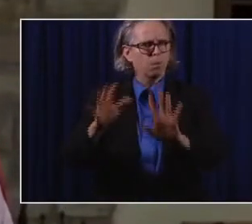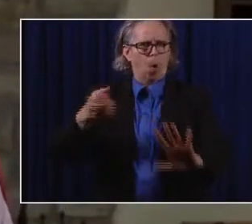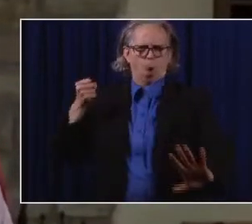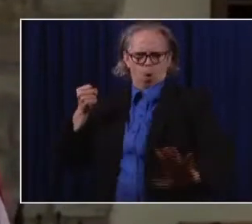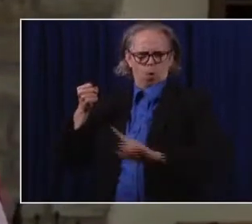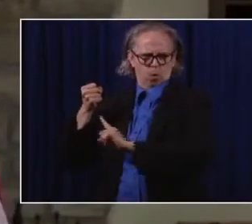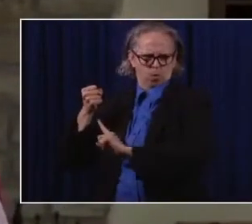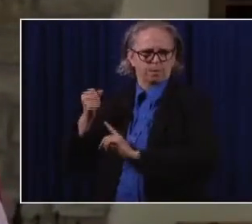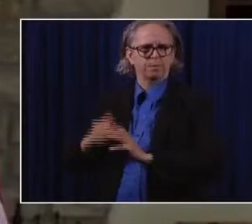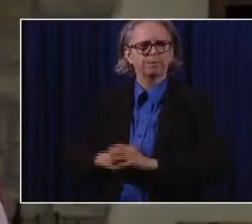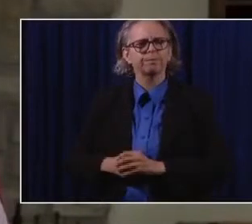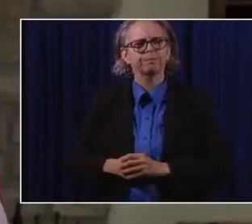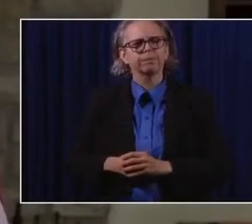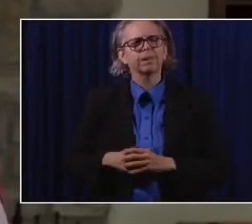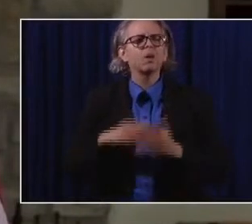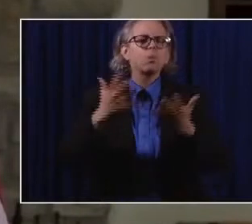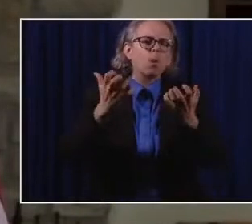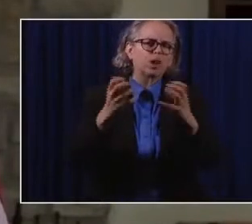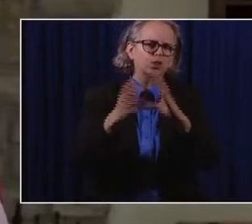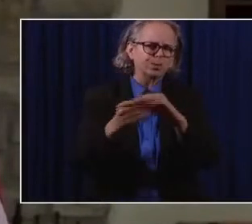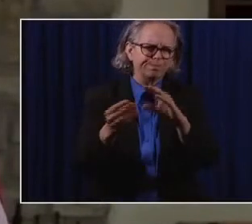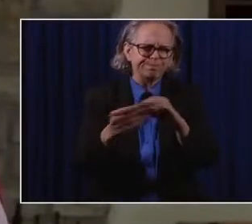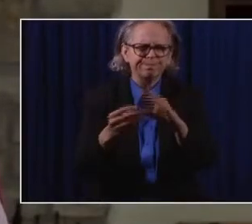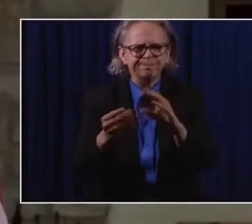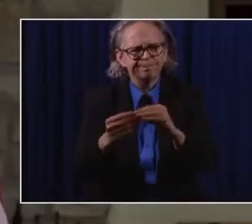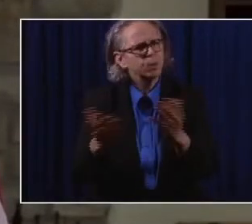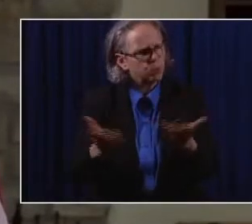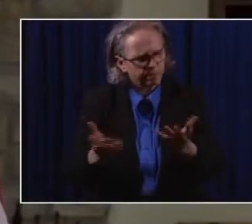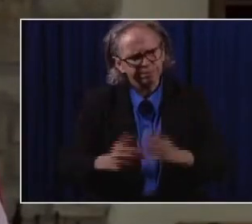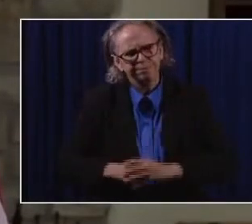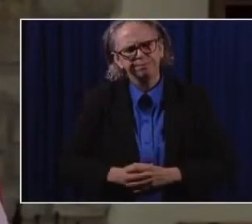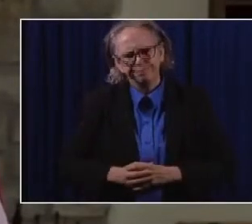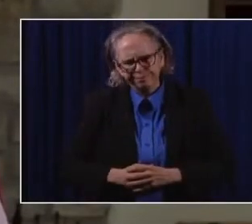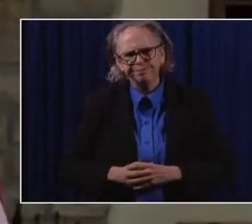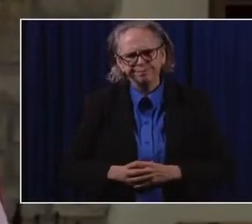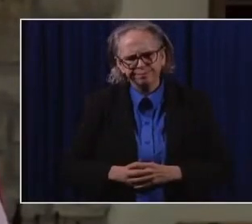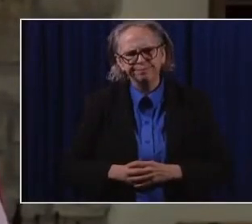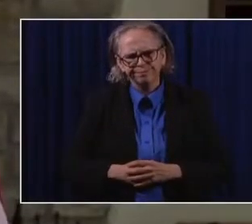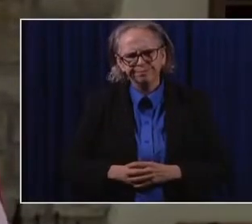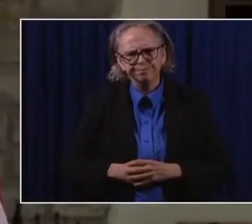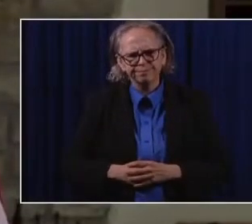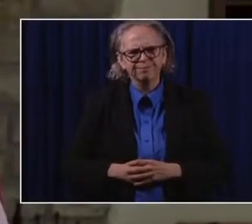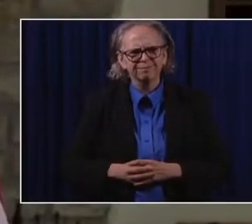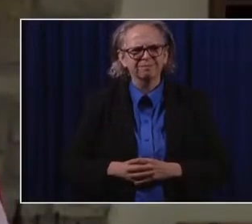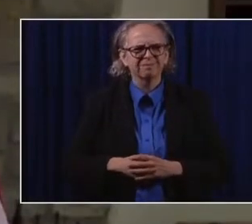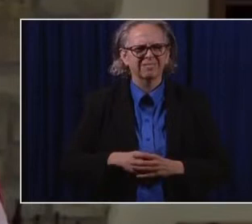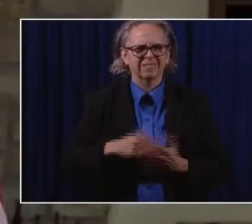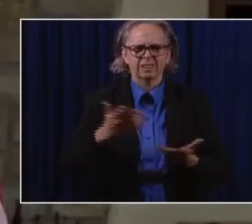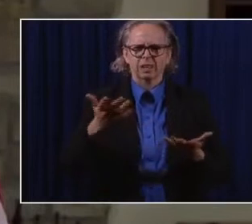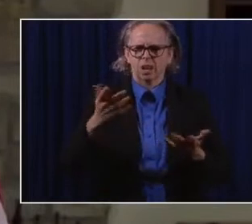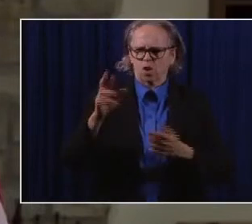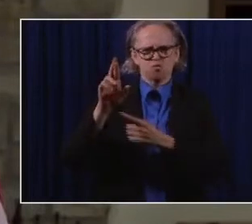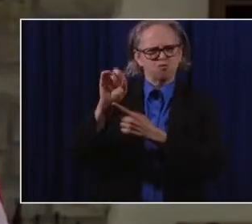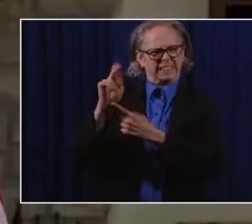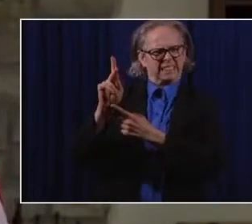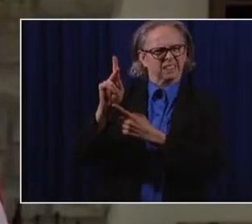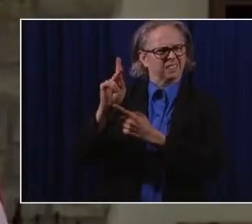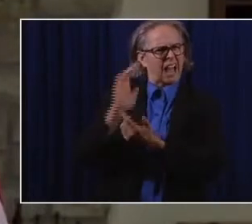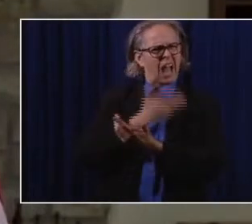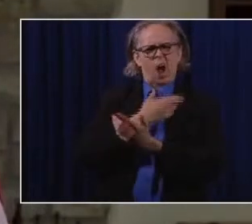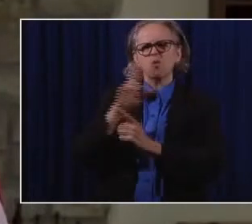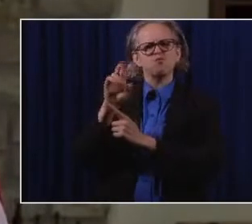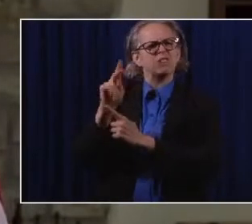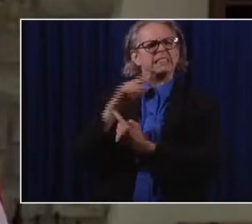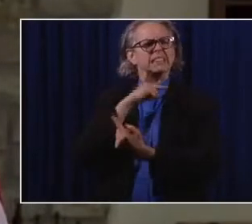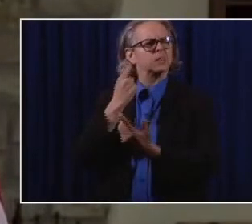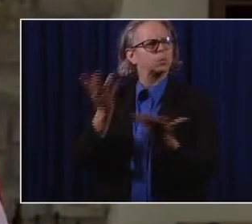are, I want to talk for a moment about what is at stake. And I think we know as